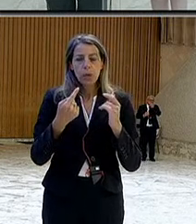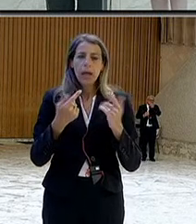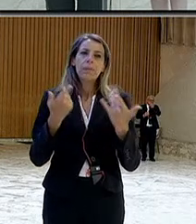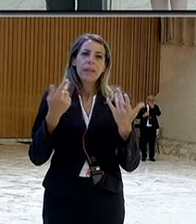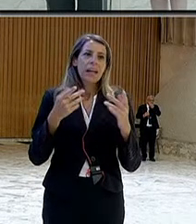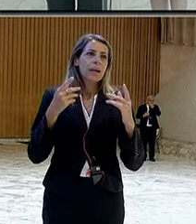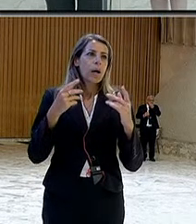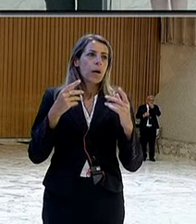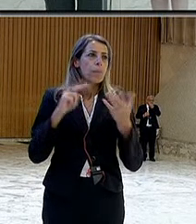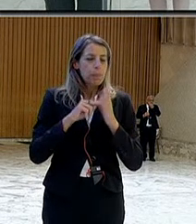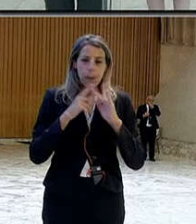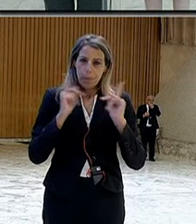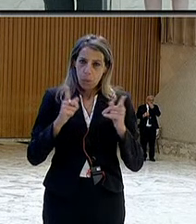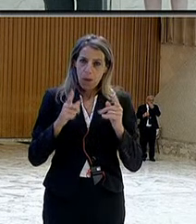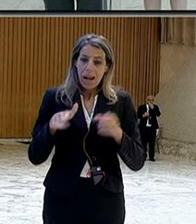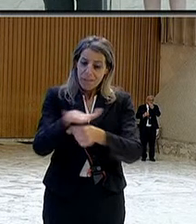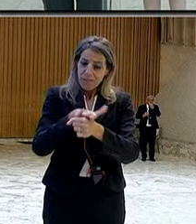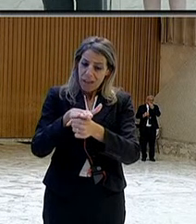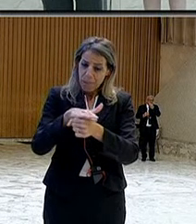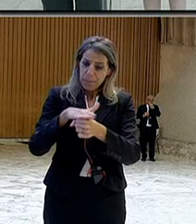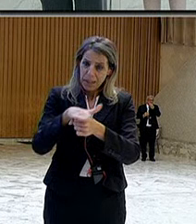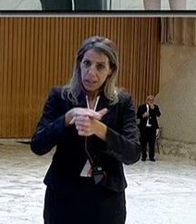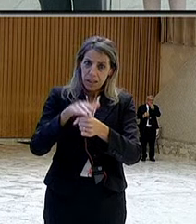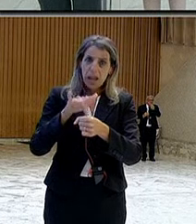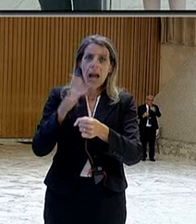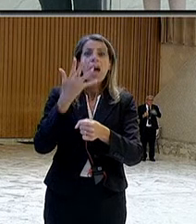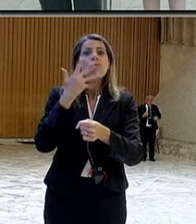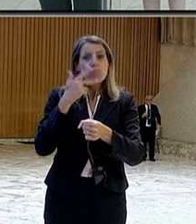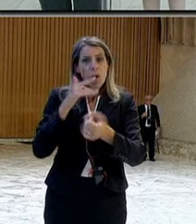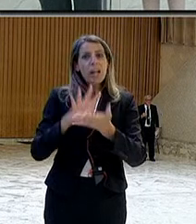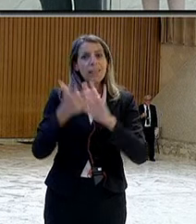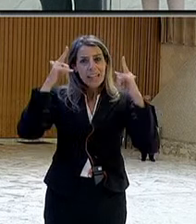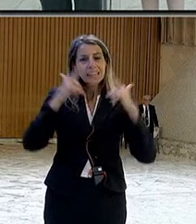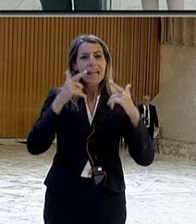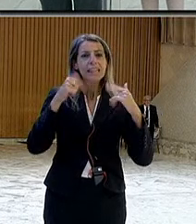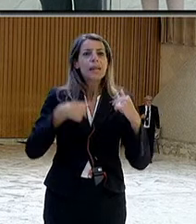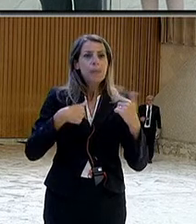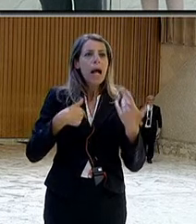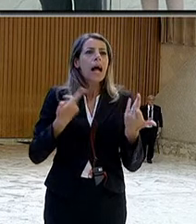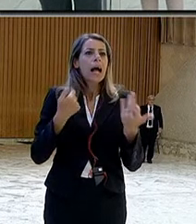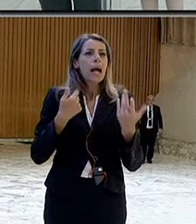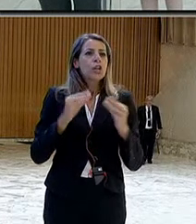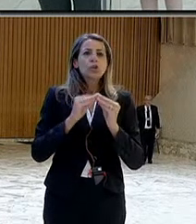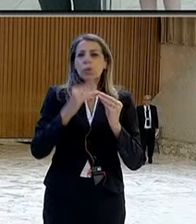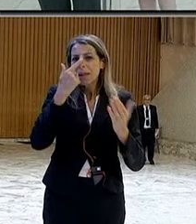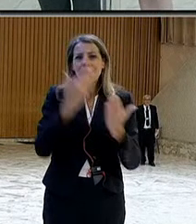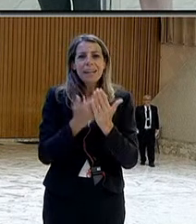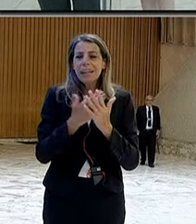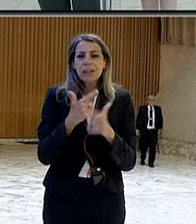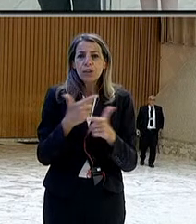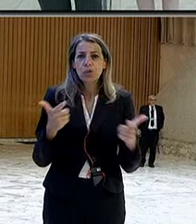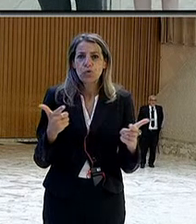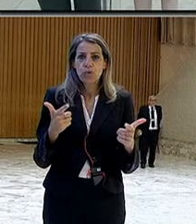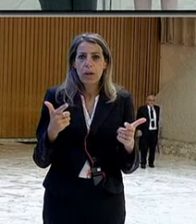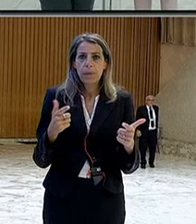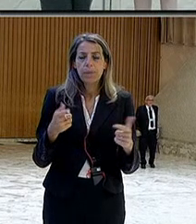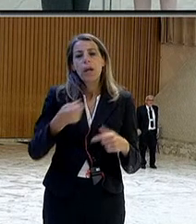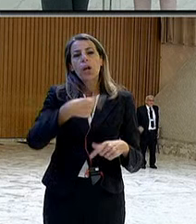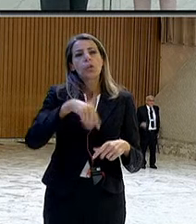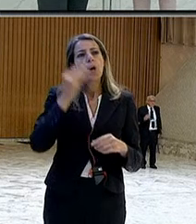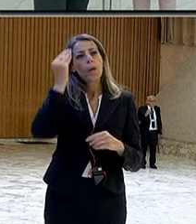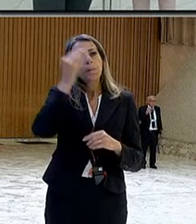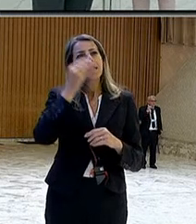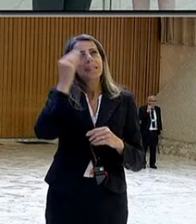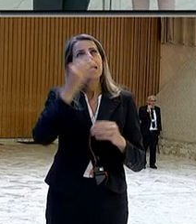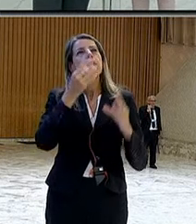we've not been given family-friendly tools to achieve our mission. Most of what we think of as Catholic spirituality is drawn from